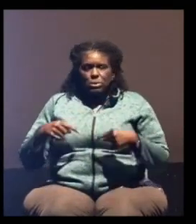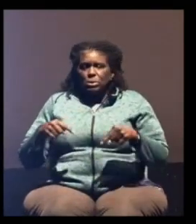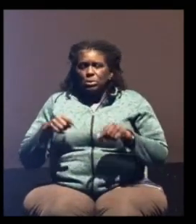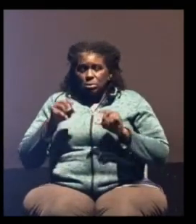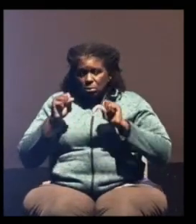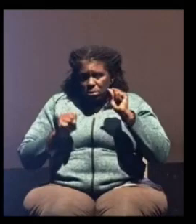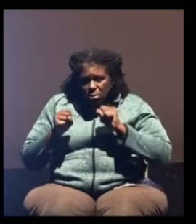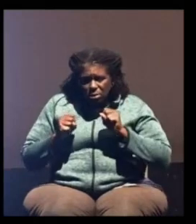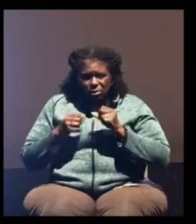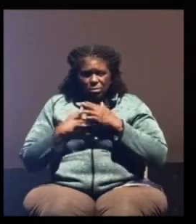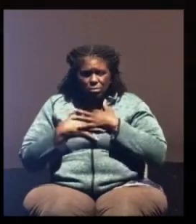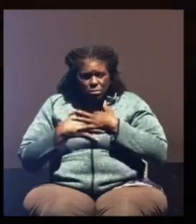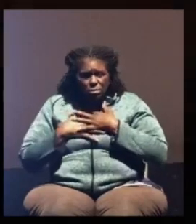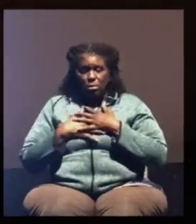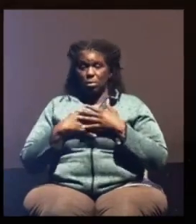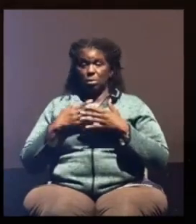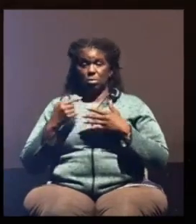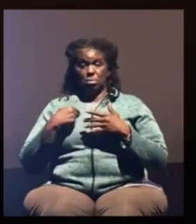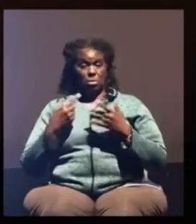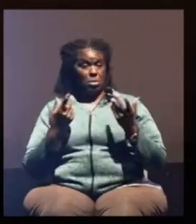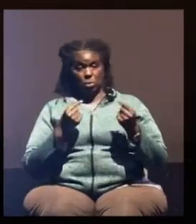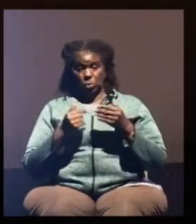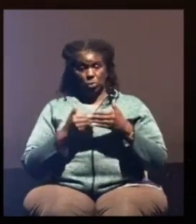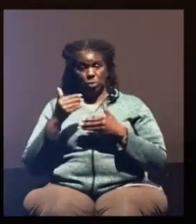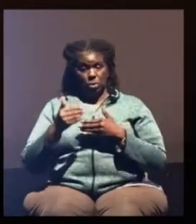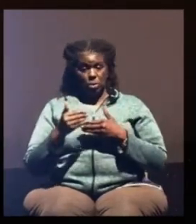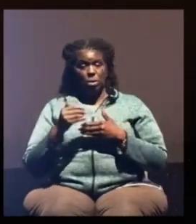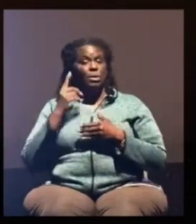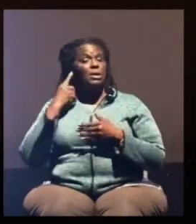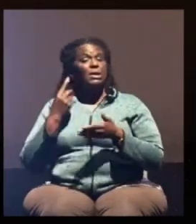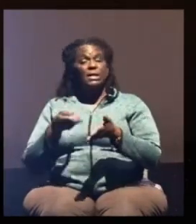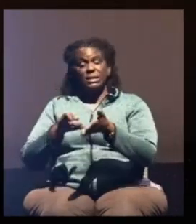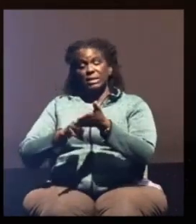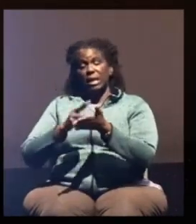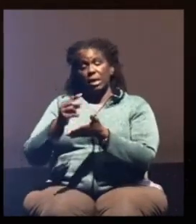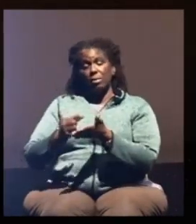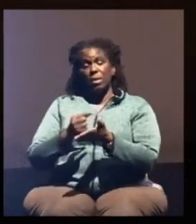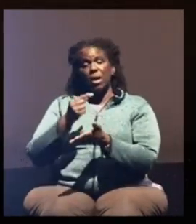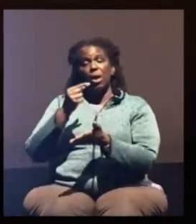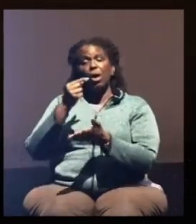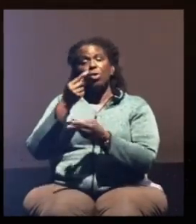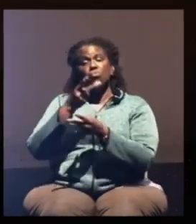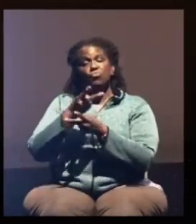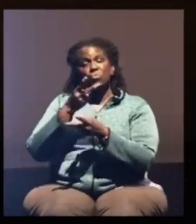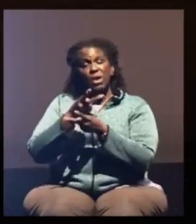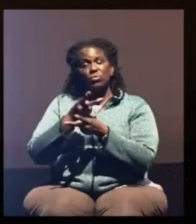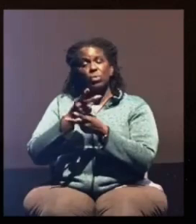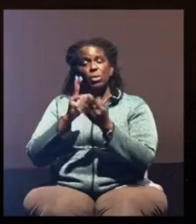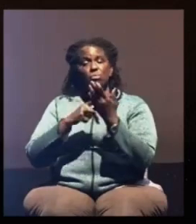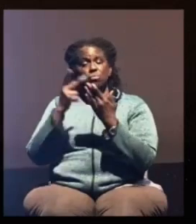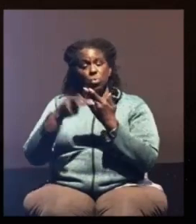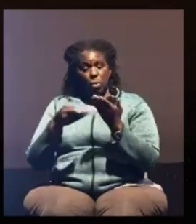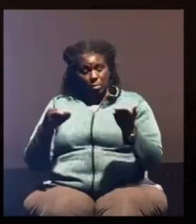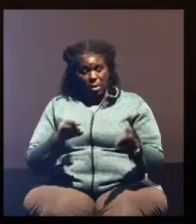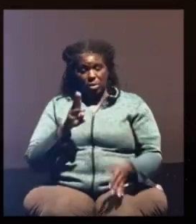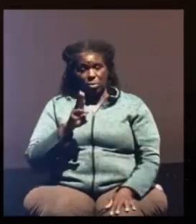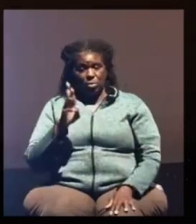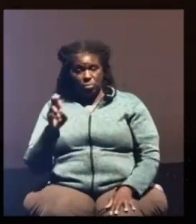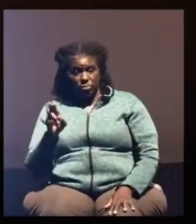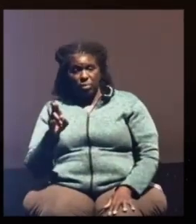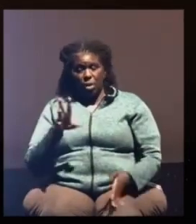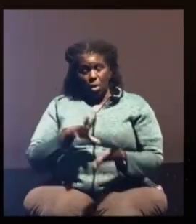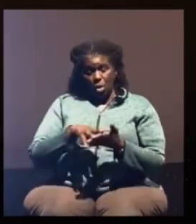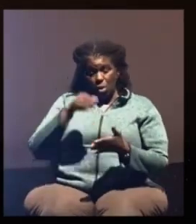doubt. My next step was enrolling in a graduate MBA program at the University of Redlands. I felt that